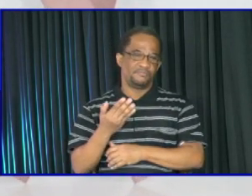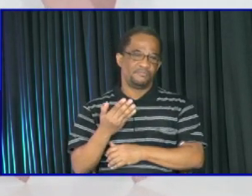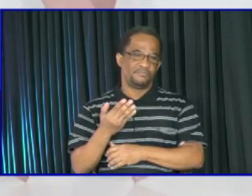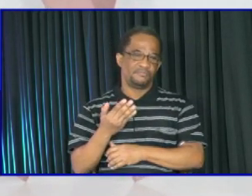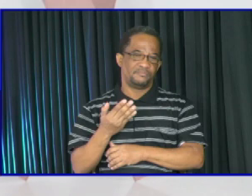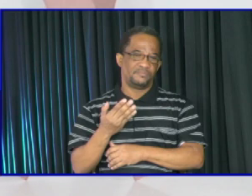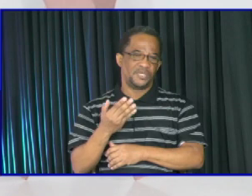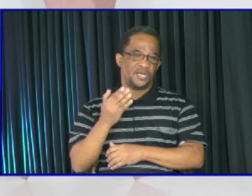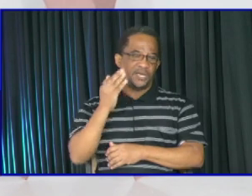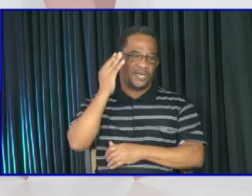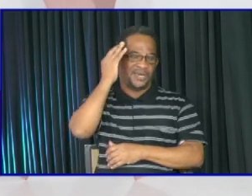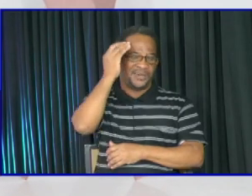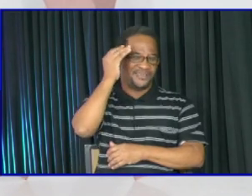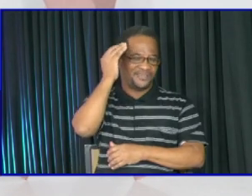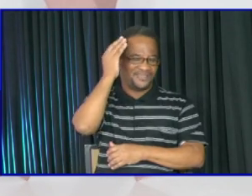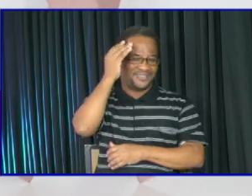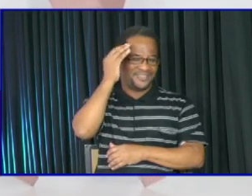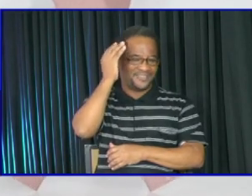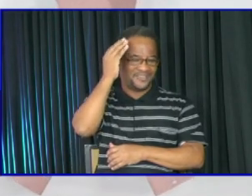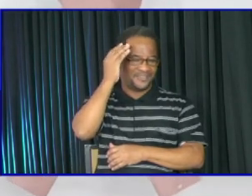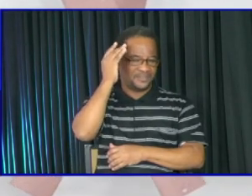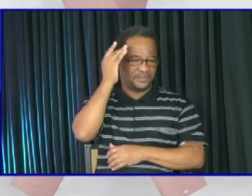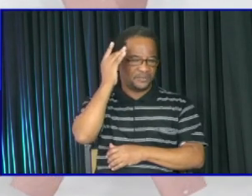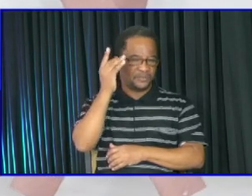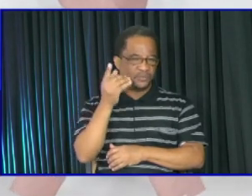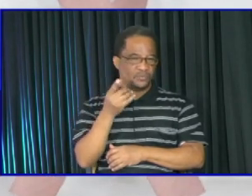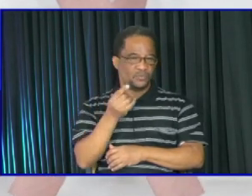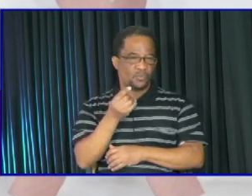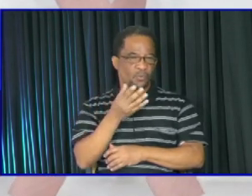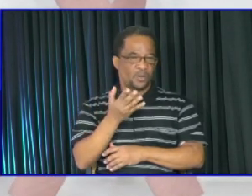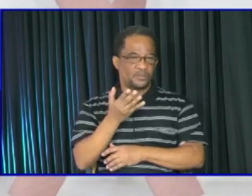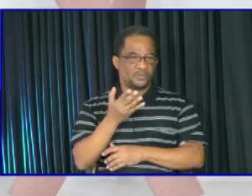this minute to lift up before you each individual